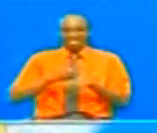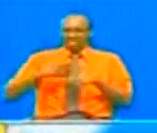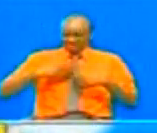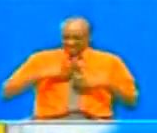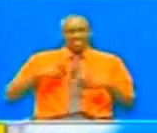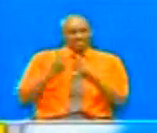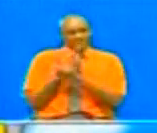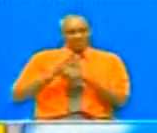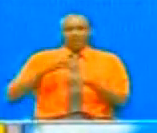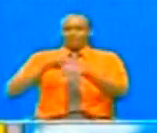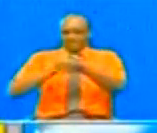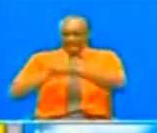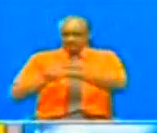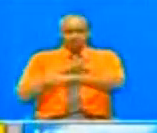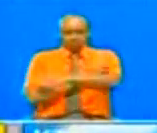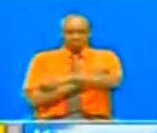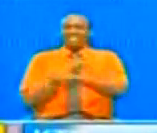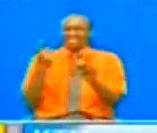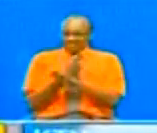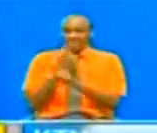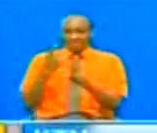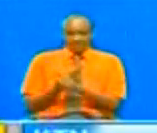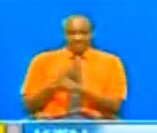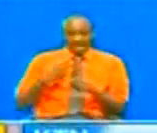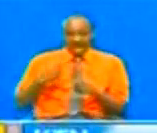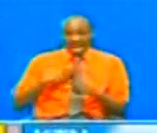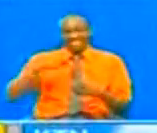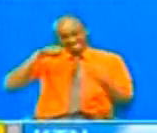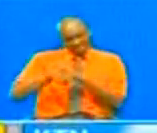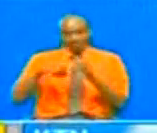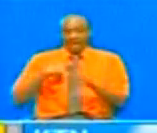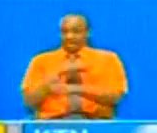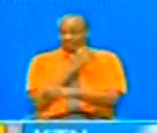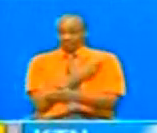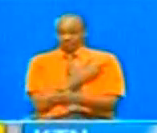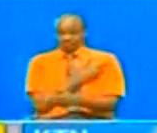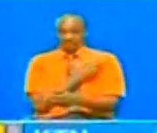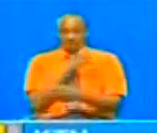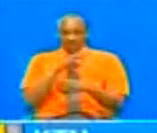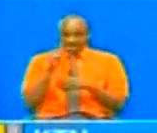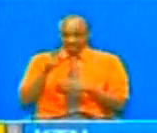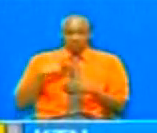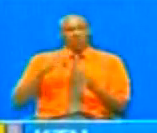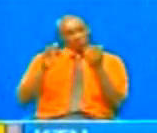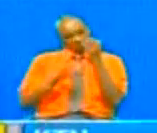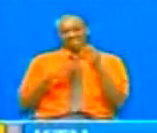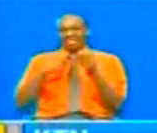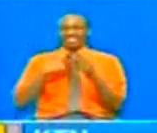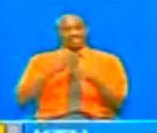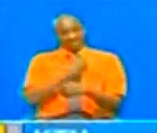tissues, the muscles, the over muscles and the deep muscles, is the worst case, is the